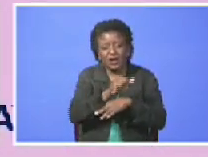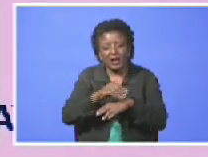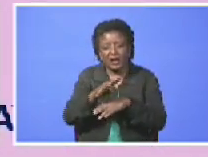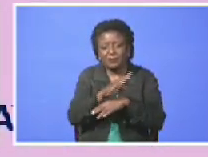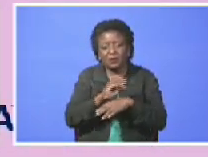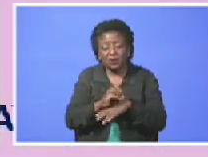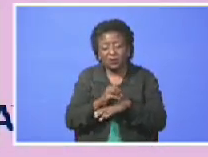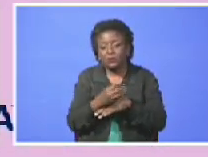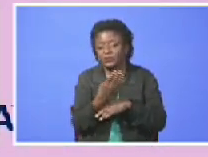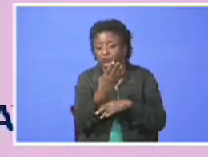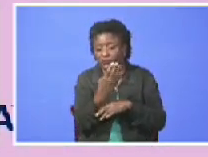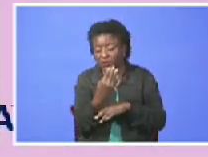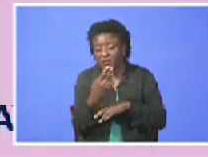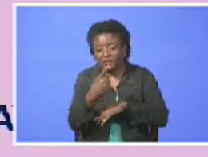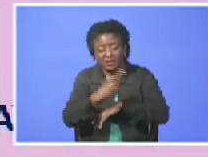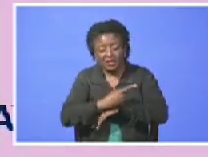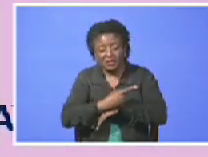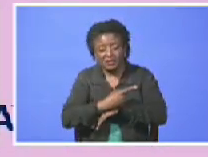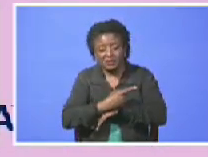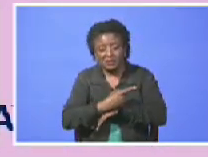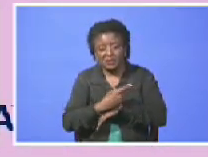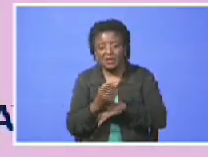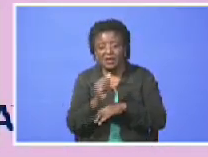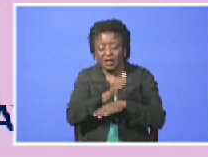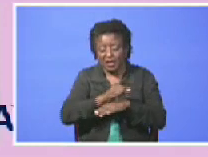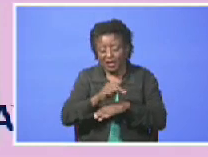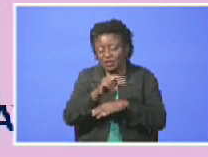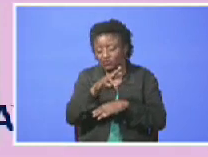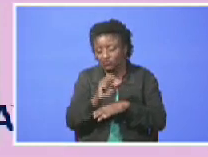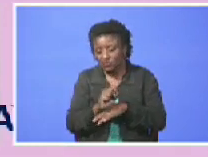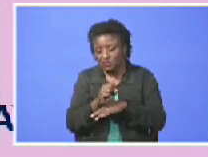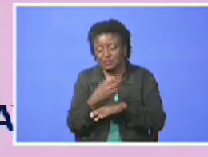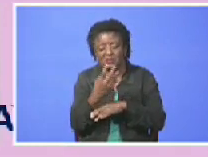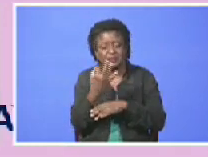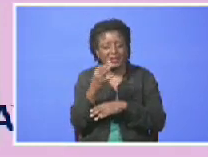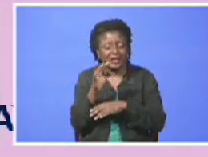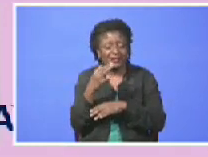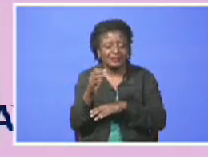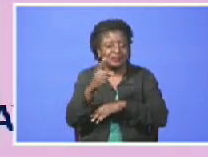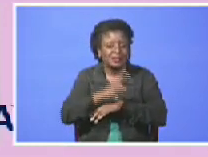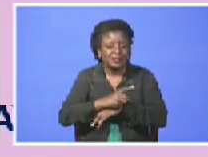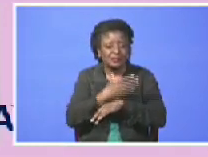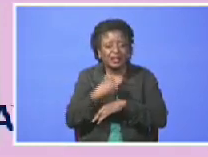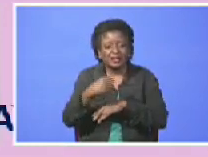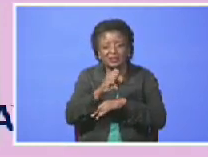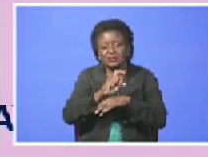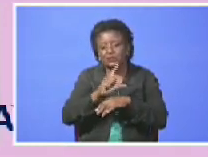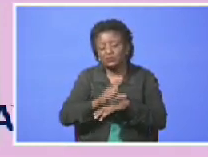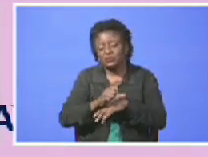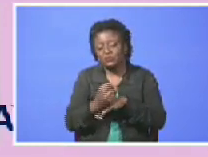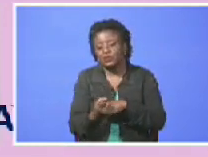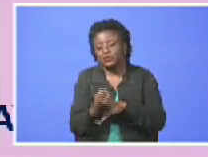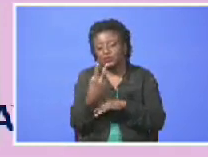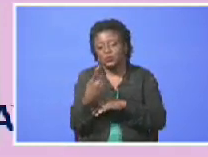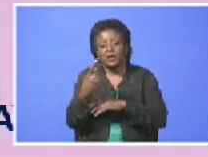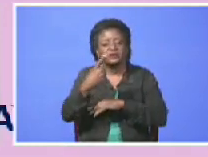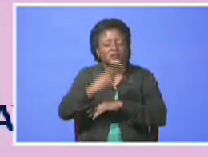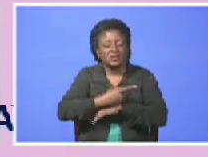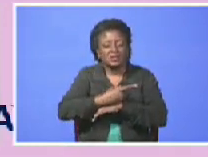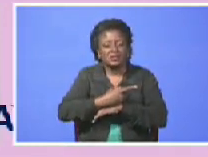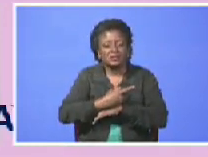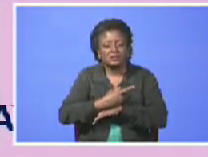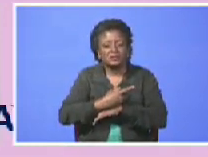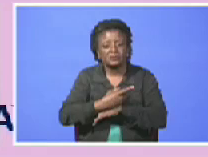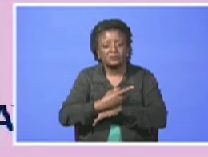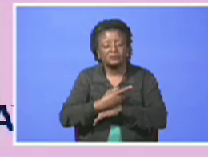been 14, Andres 19 days, and Eleuthera 12 days.